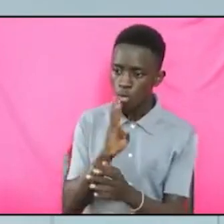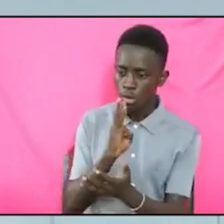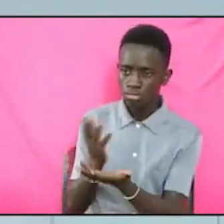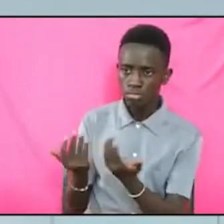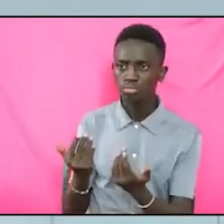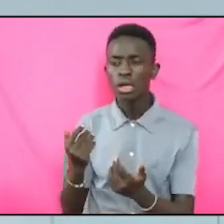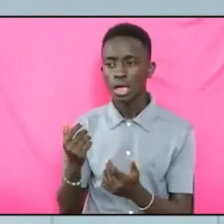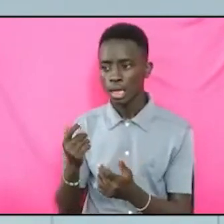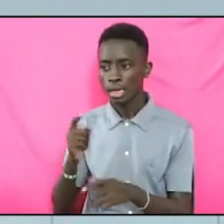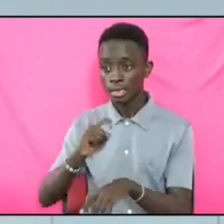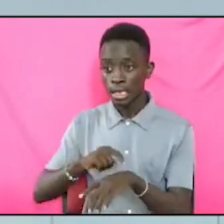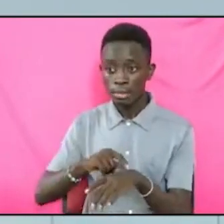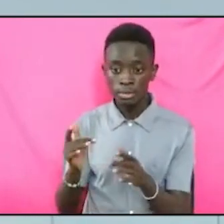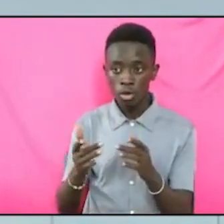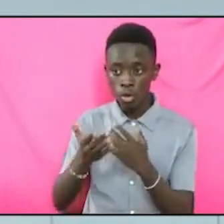she knew what has happened.